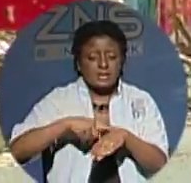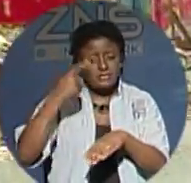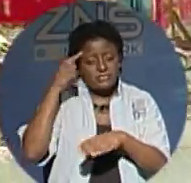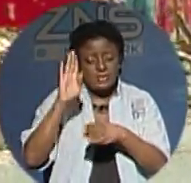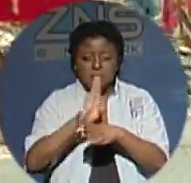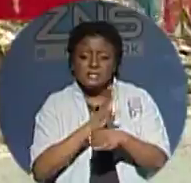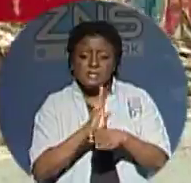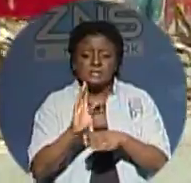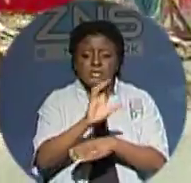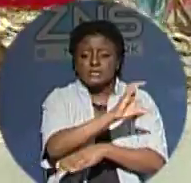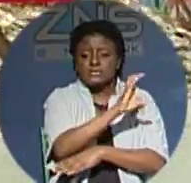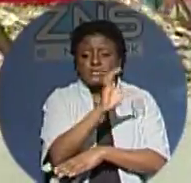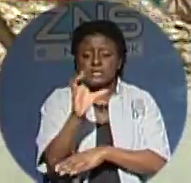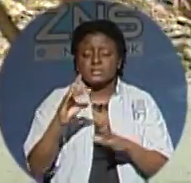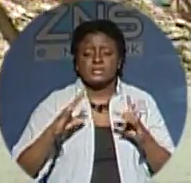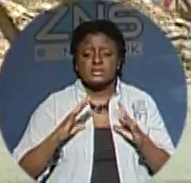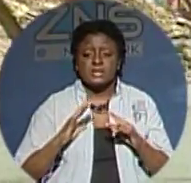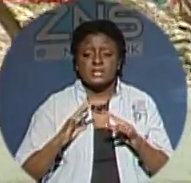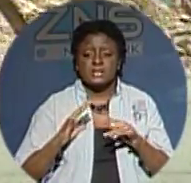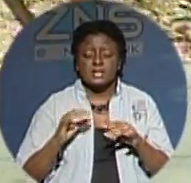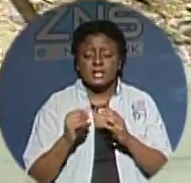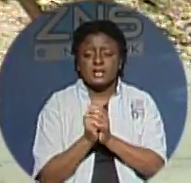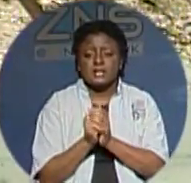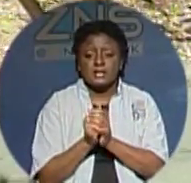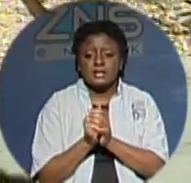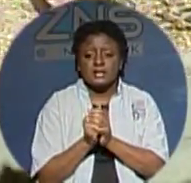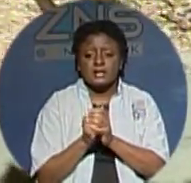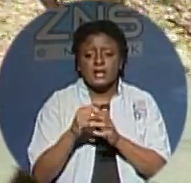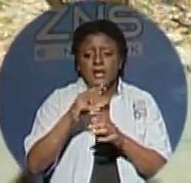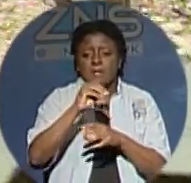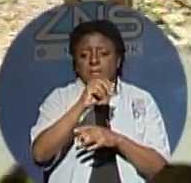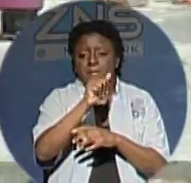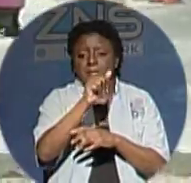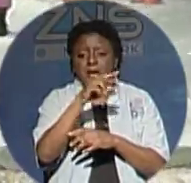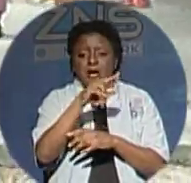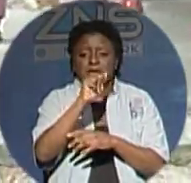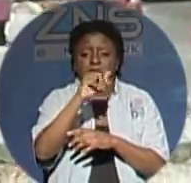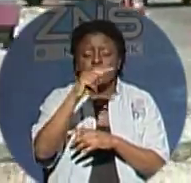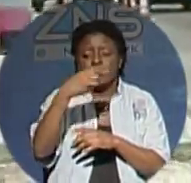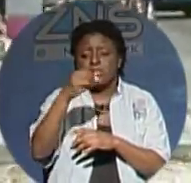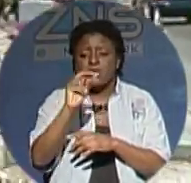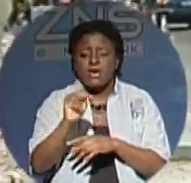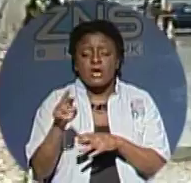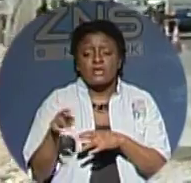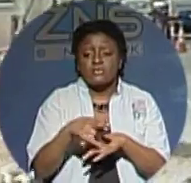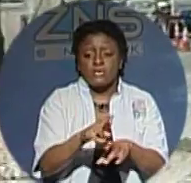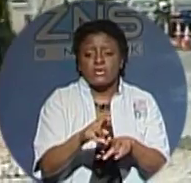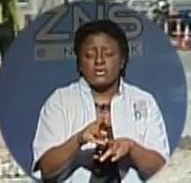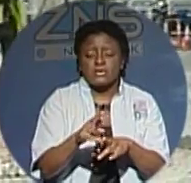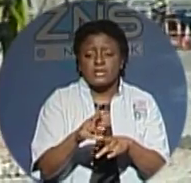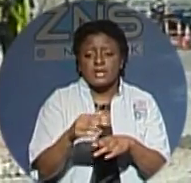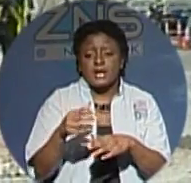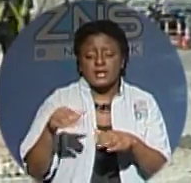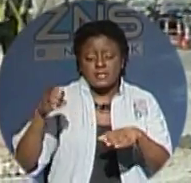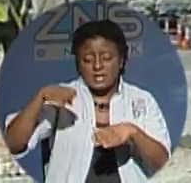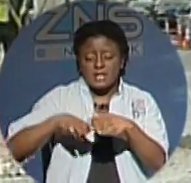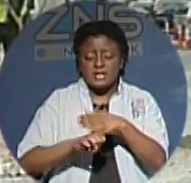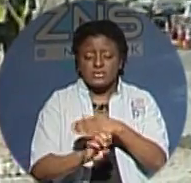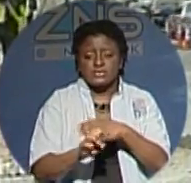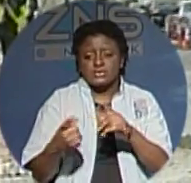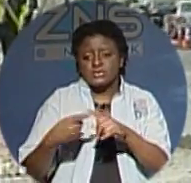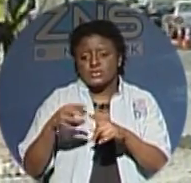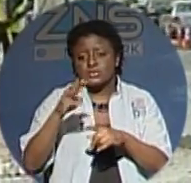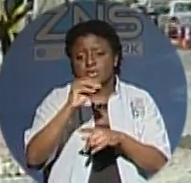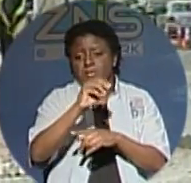is advised that Marathon Road between Savannah Drive and the entrance to the mall at Marathon near Kentucky Fried Chicken